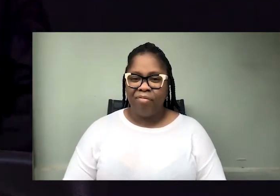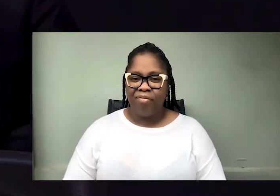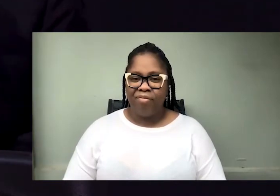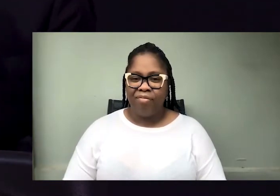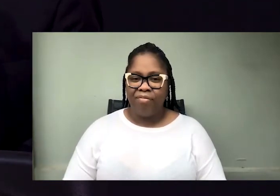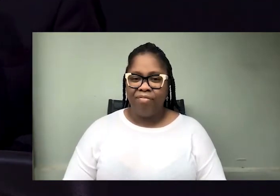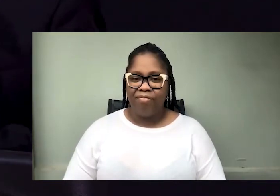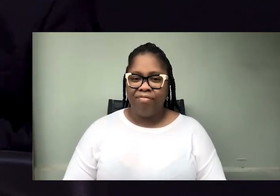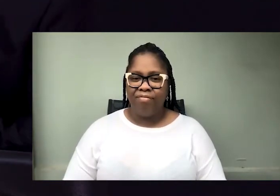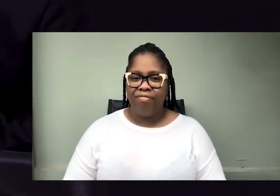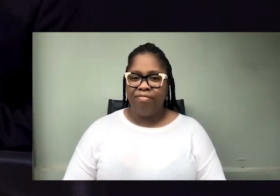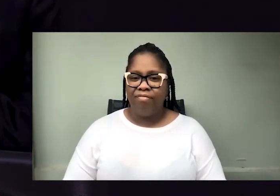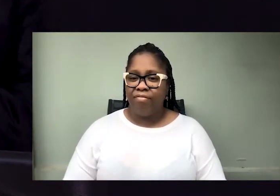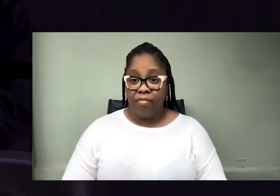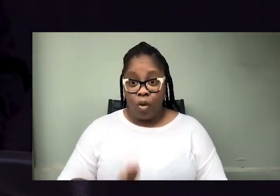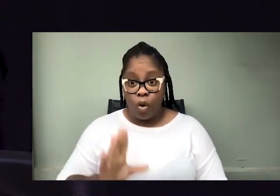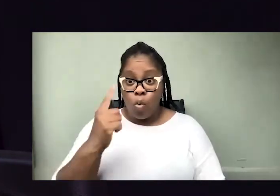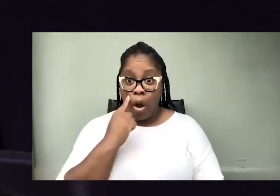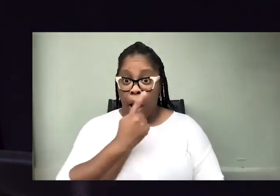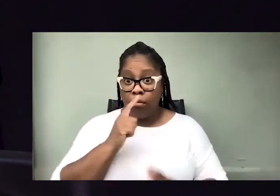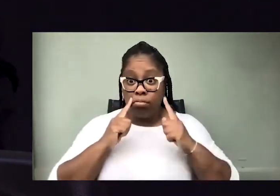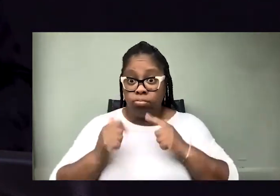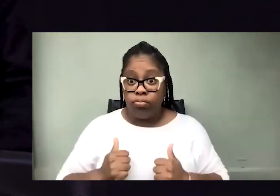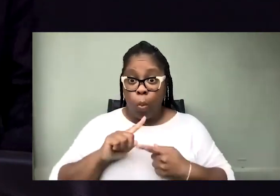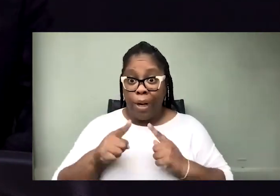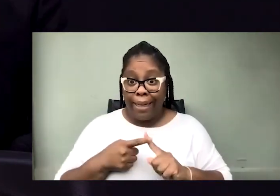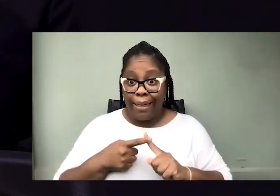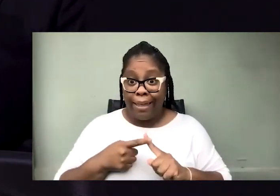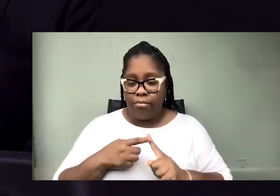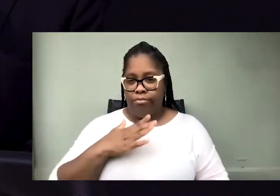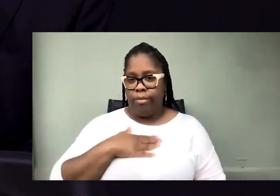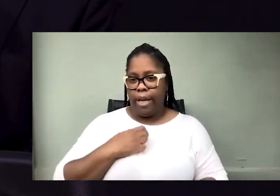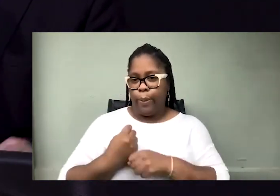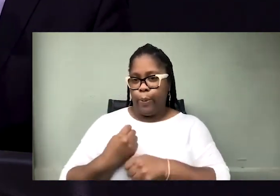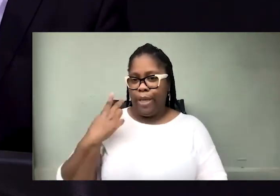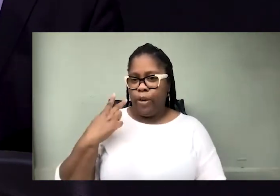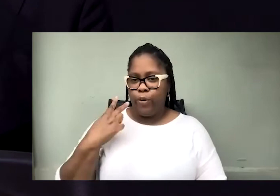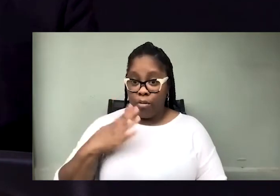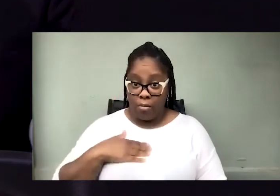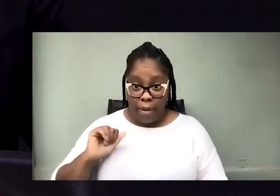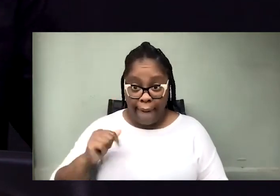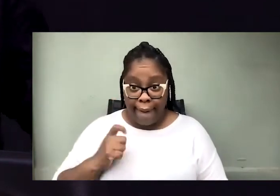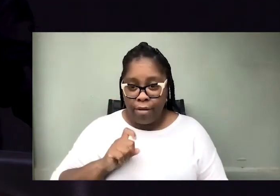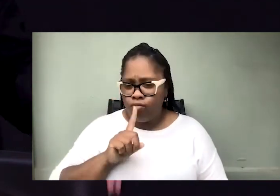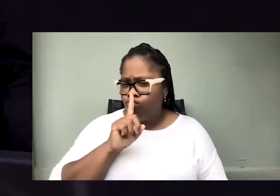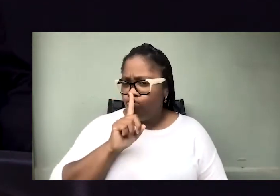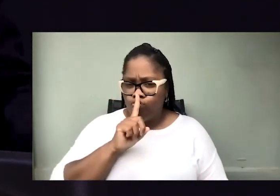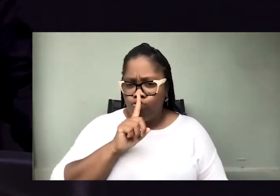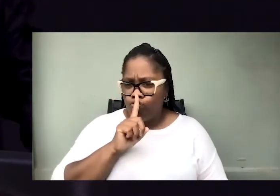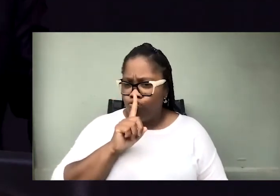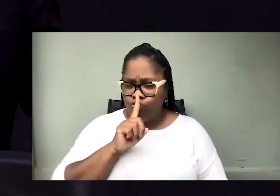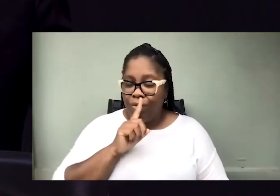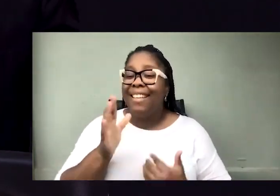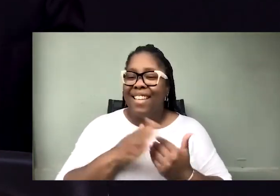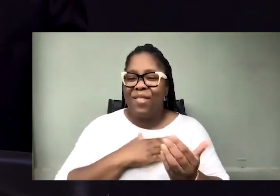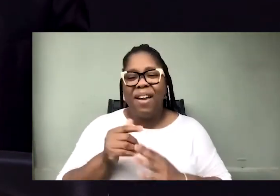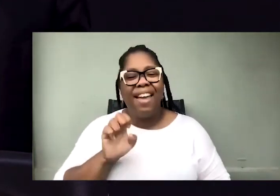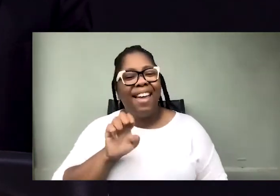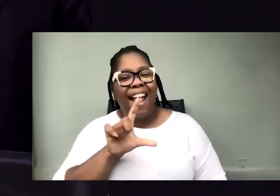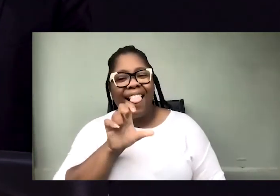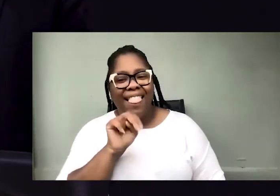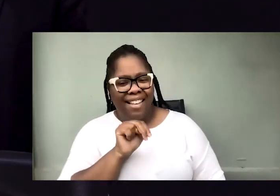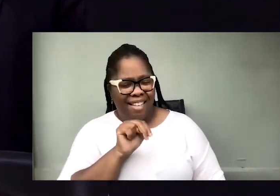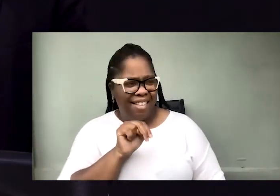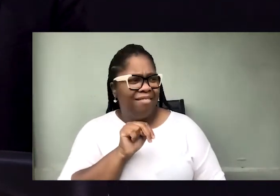I don't know when your eyesight went bad. Mine was about 2 years ago. I will not say my age. Well, anyways, Ellen, thank you very much for